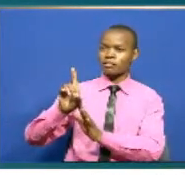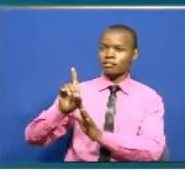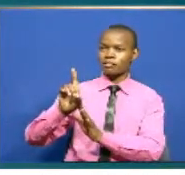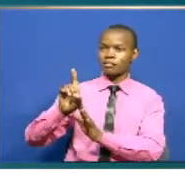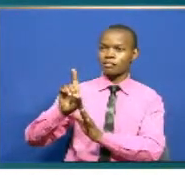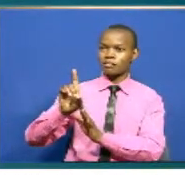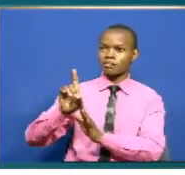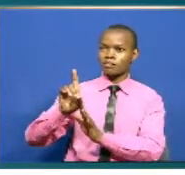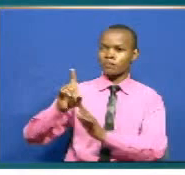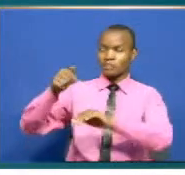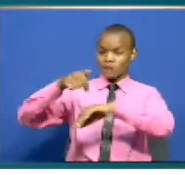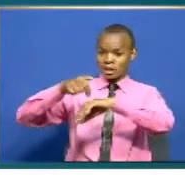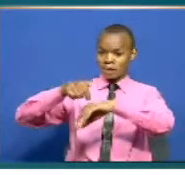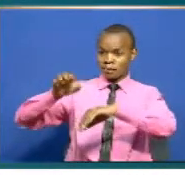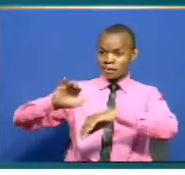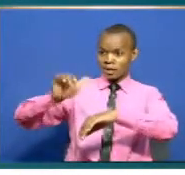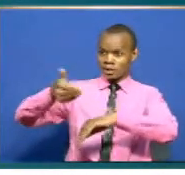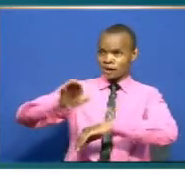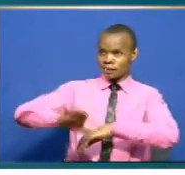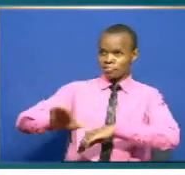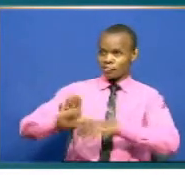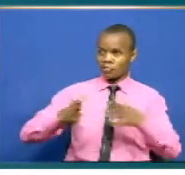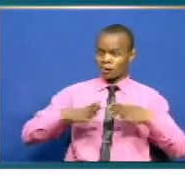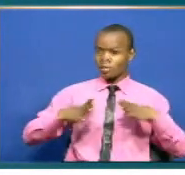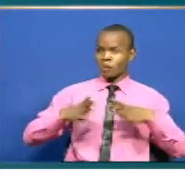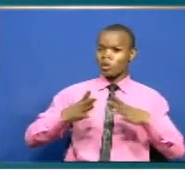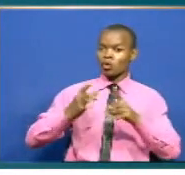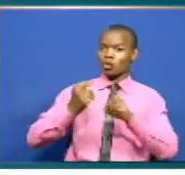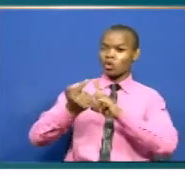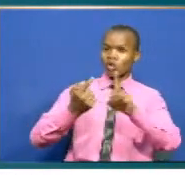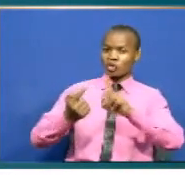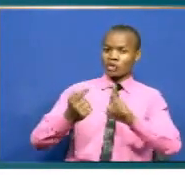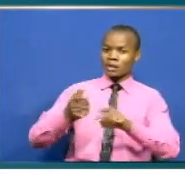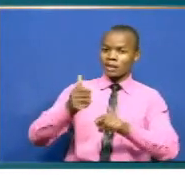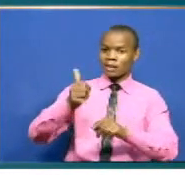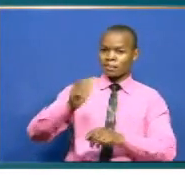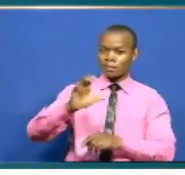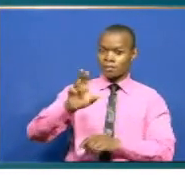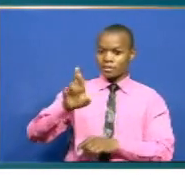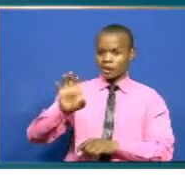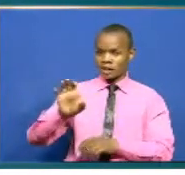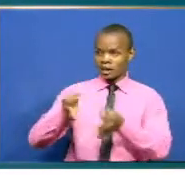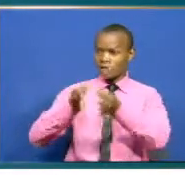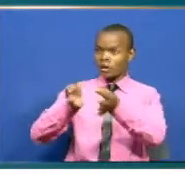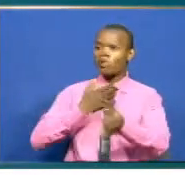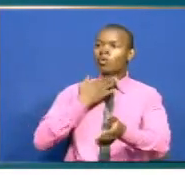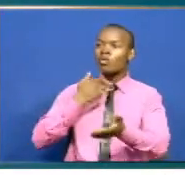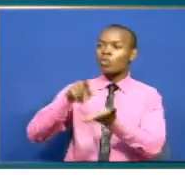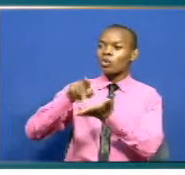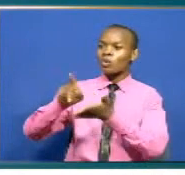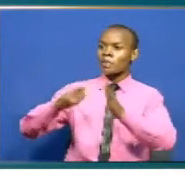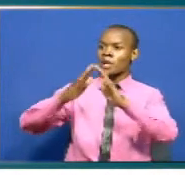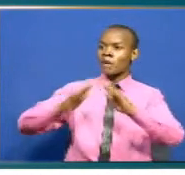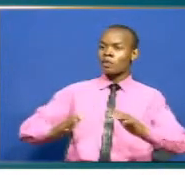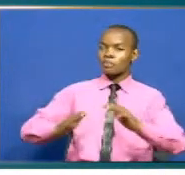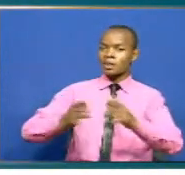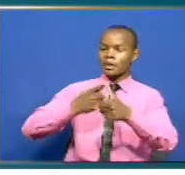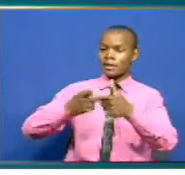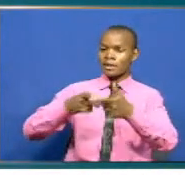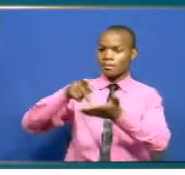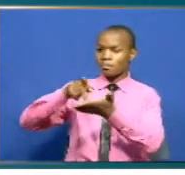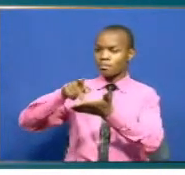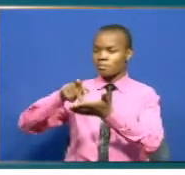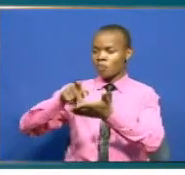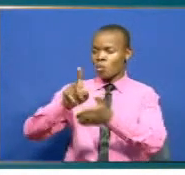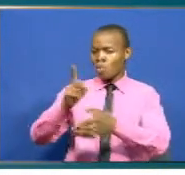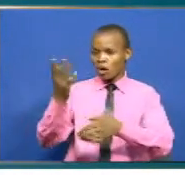in urban centers. Mm-hmm. So people talk about acres. For you to buy a house, you know, an eighth of an acre, you look